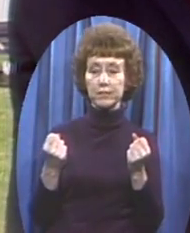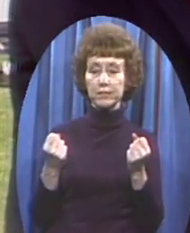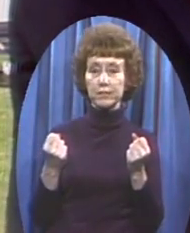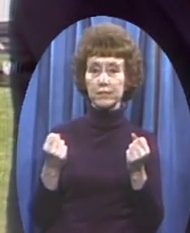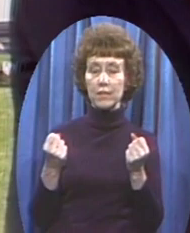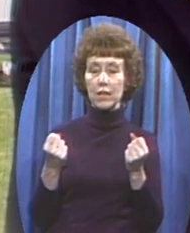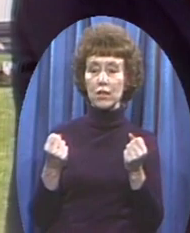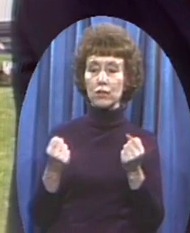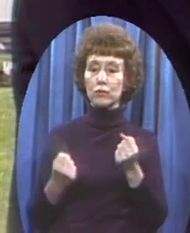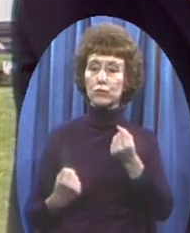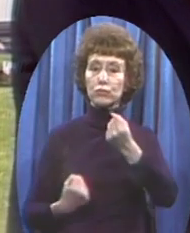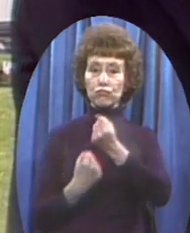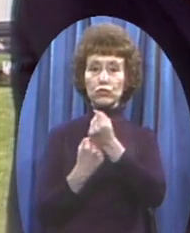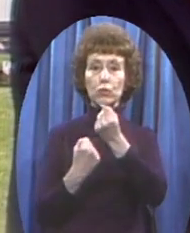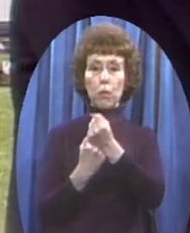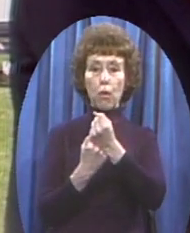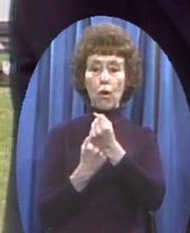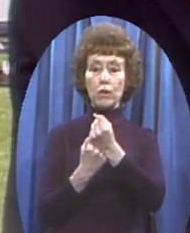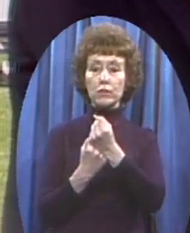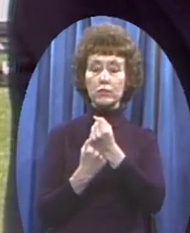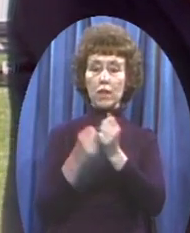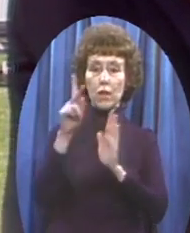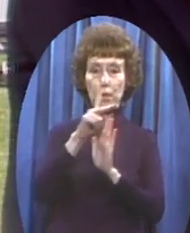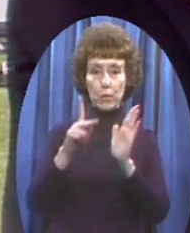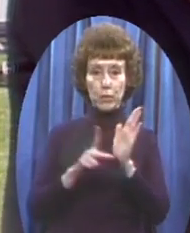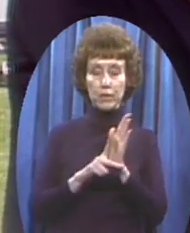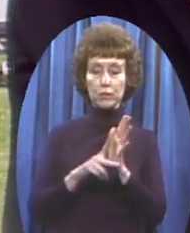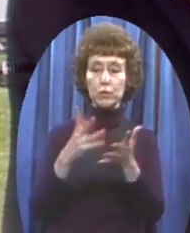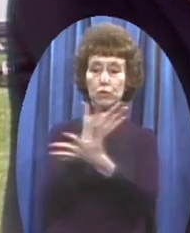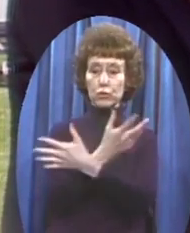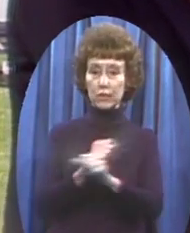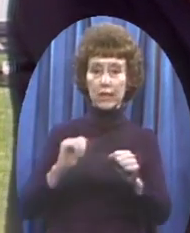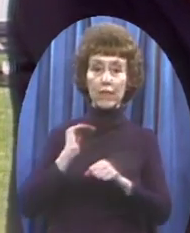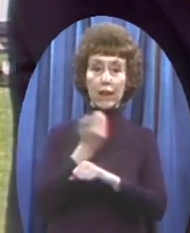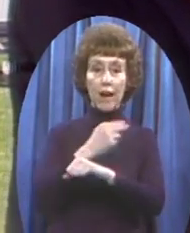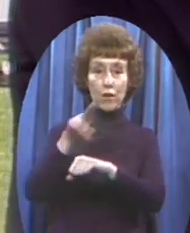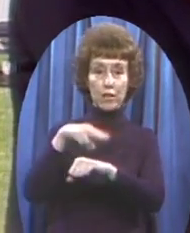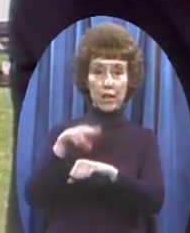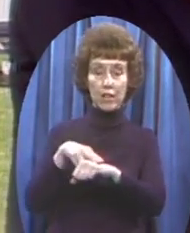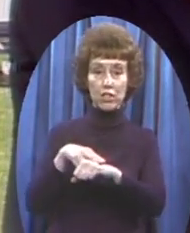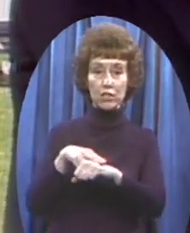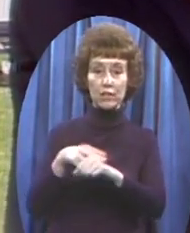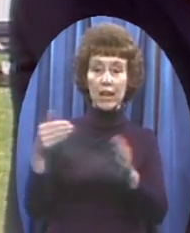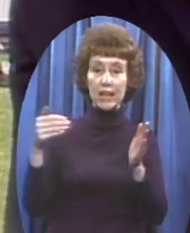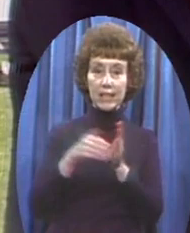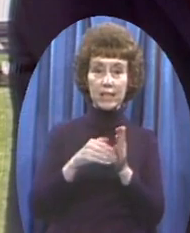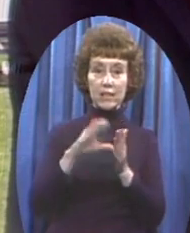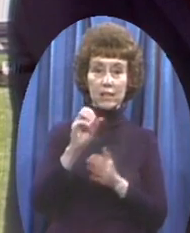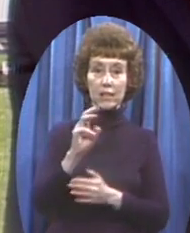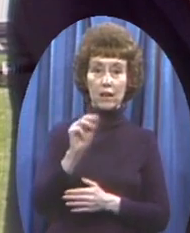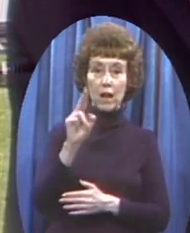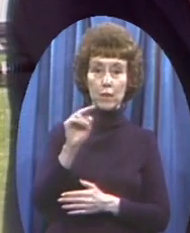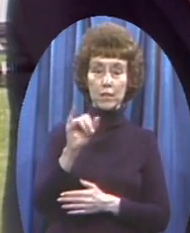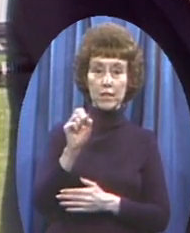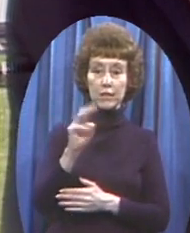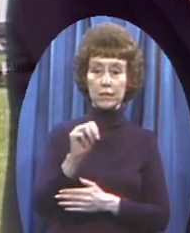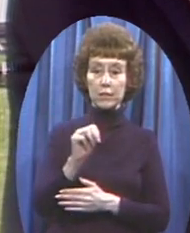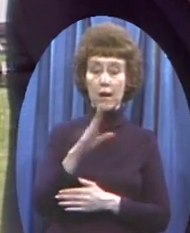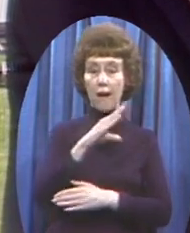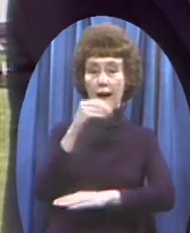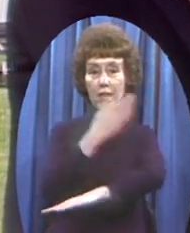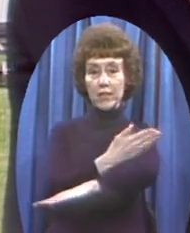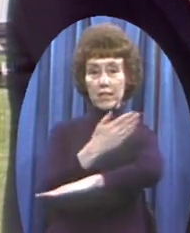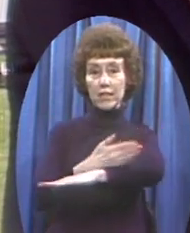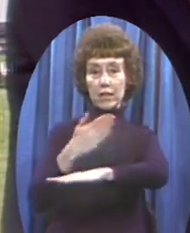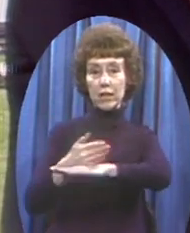back with commitment the principles to saving our nation against the threat of communism and against the threat of